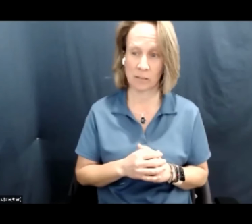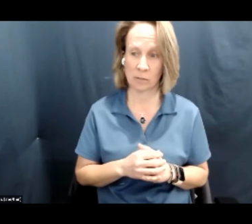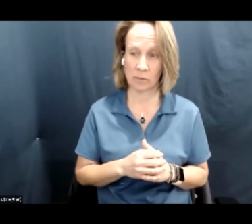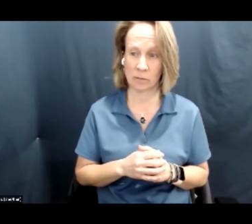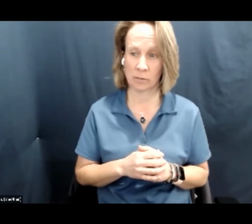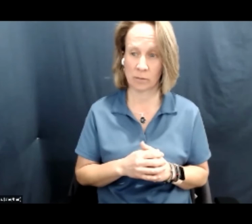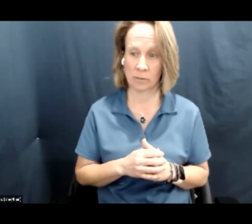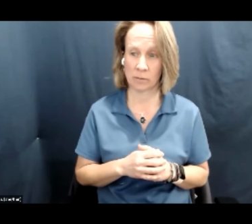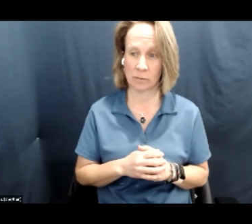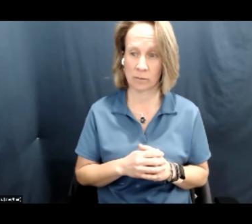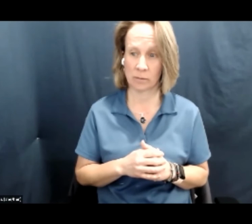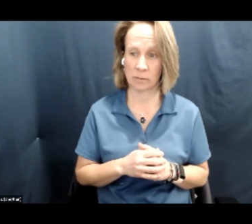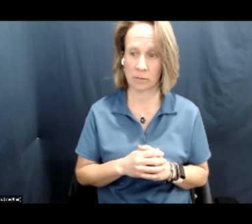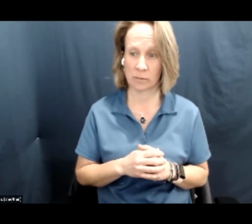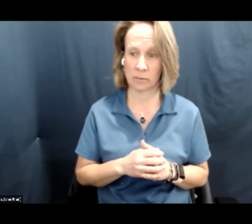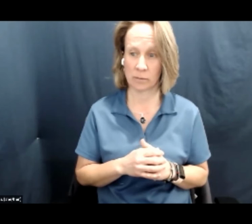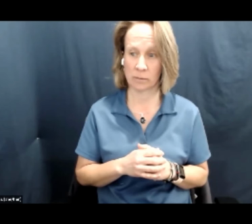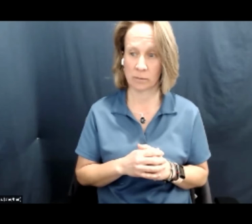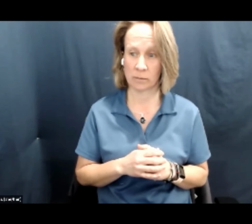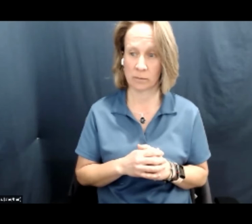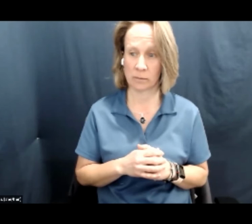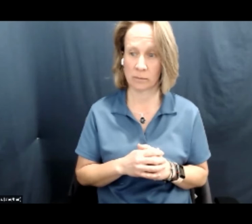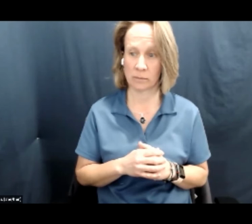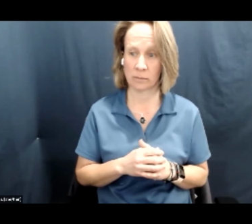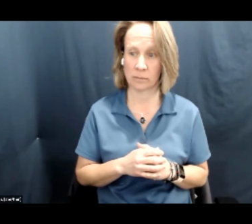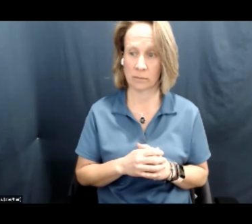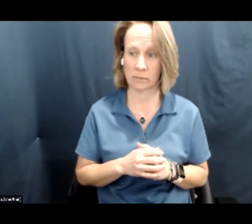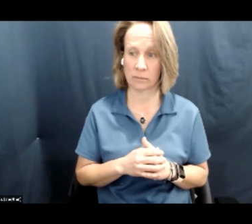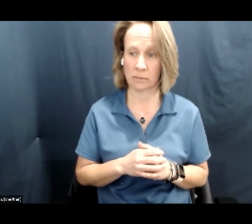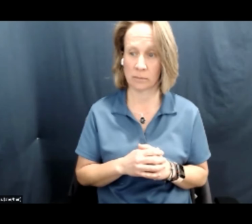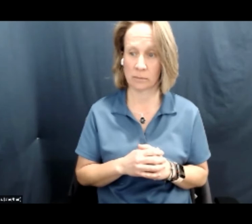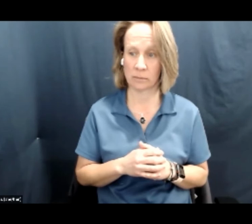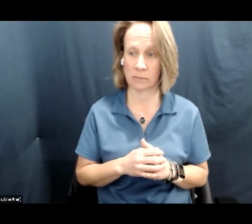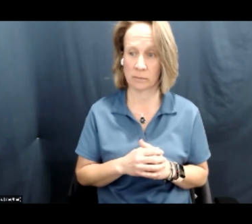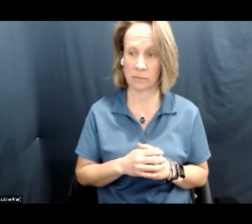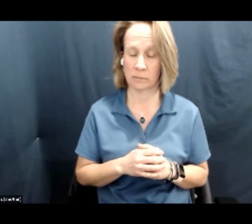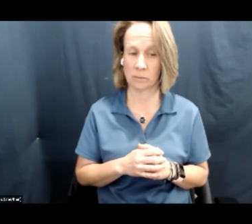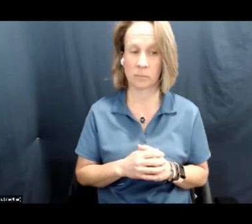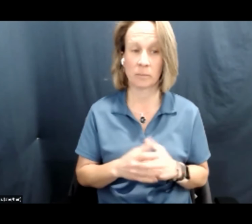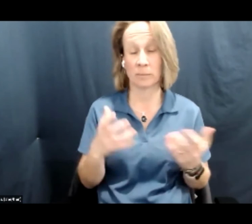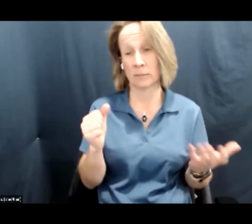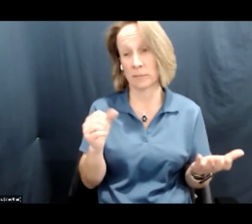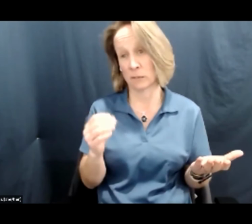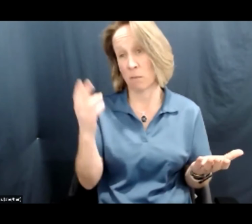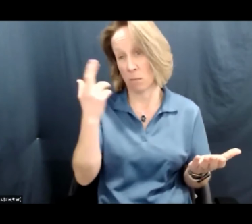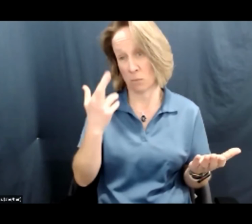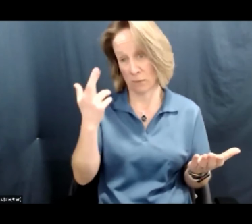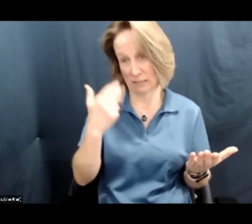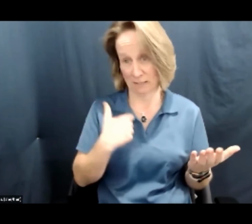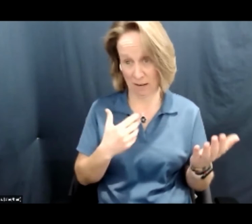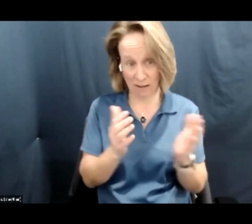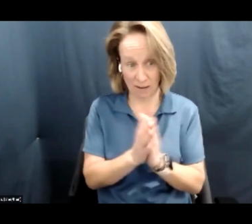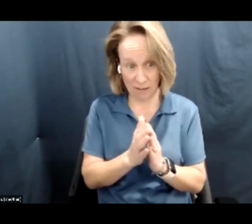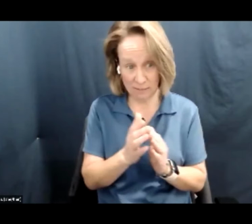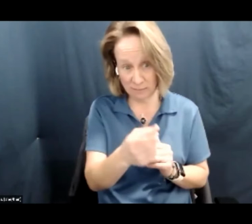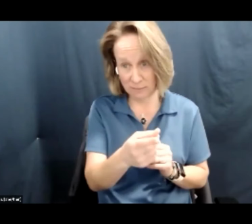Awesome. Neighbors, nephews. Yeah. So the reason I asked this question is